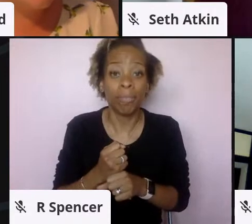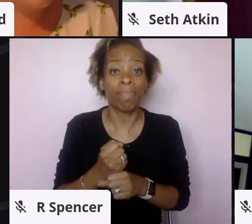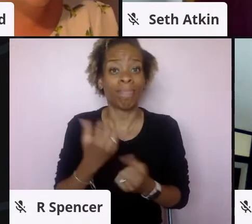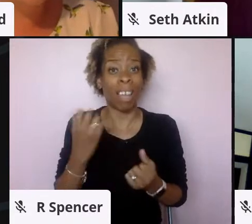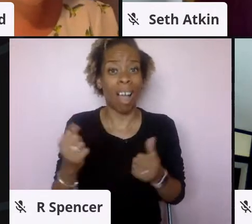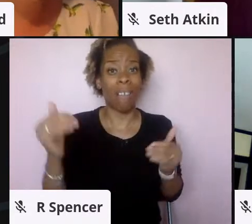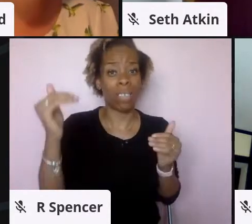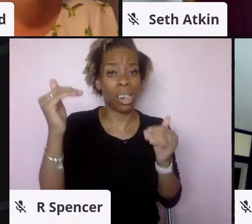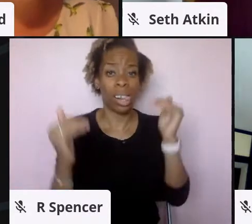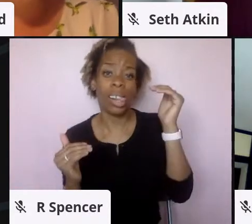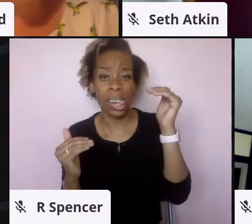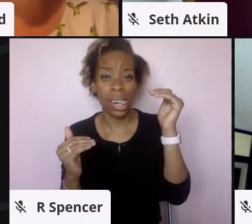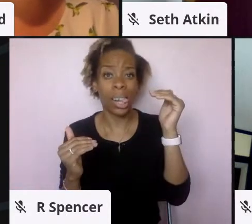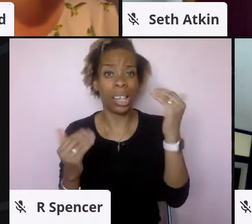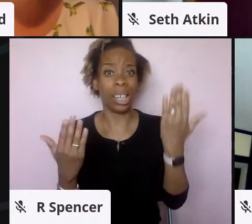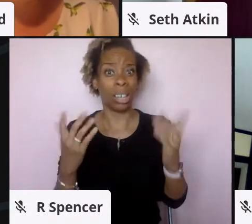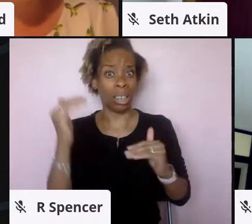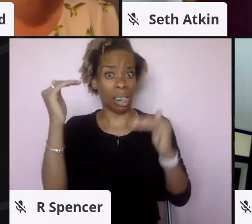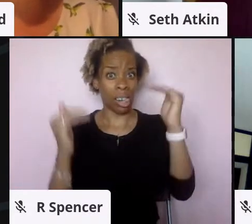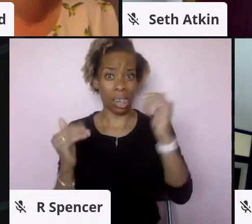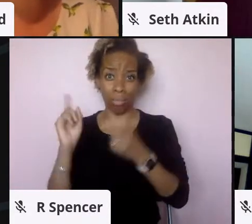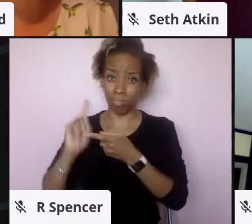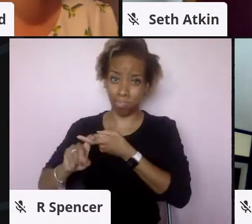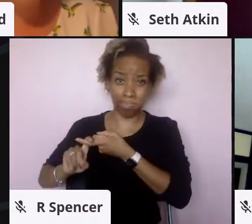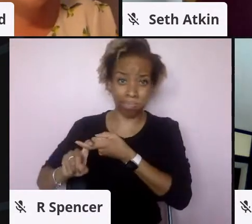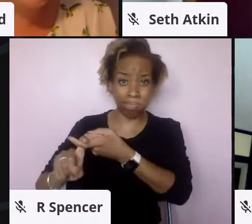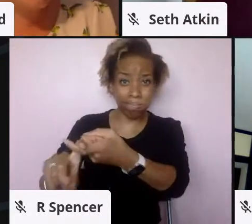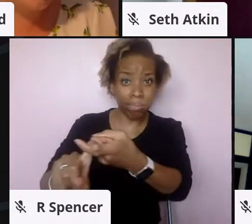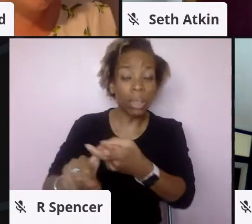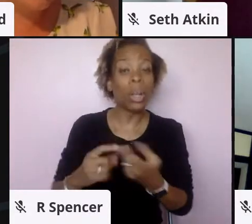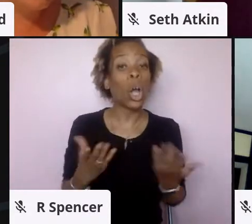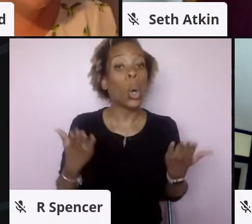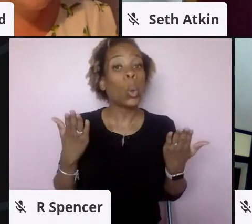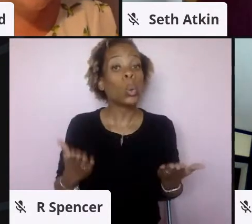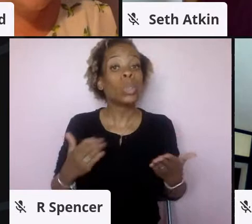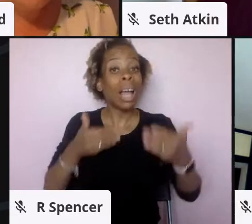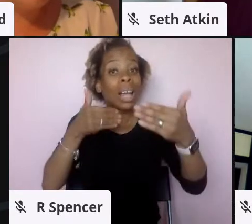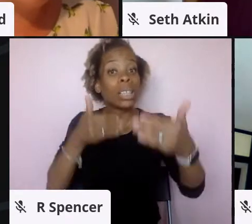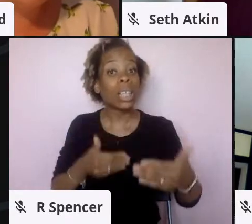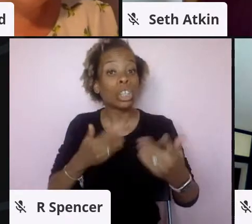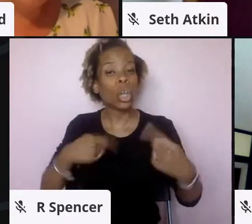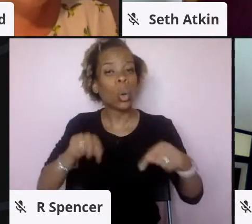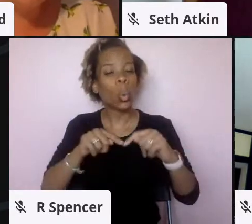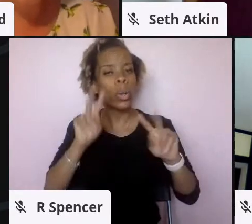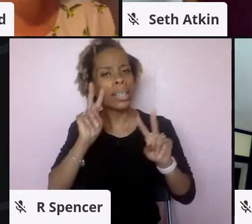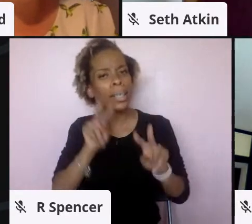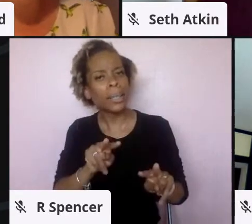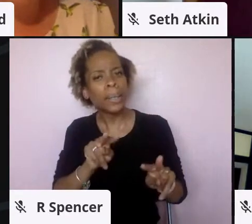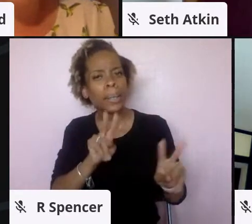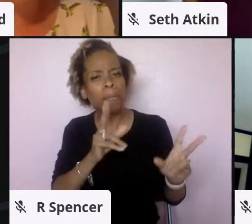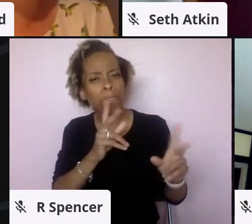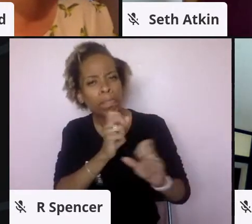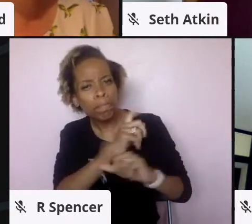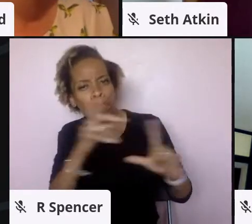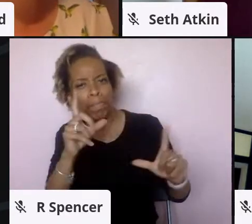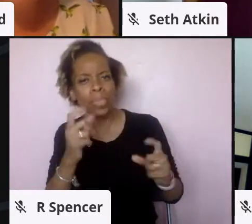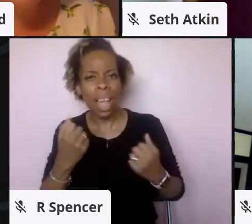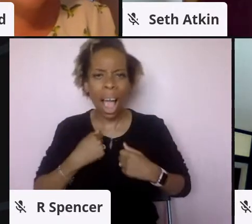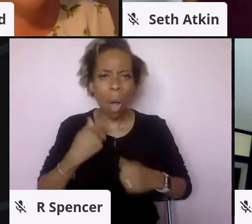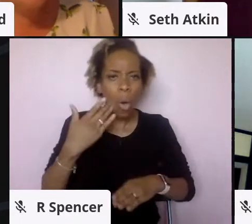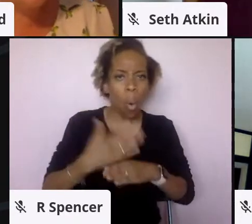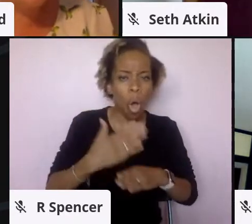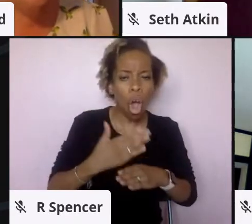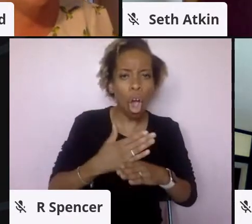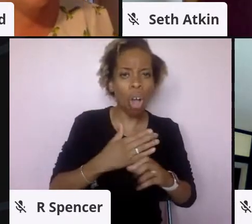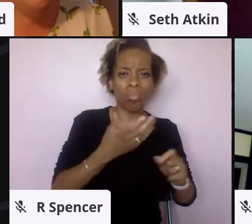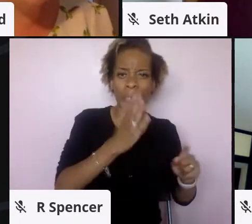deeply rooted. So really what the purpose of today's session is to think about how we can embed equality within all our work. That's